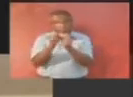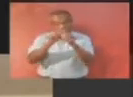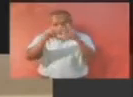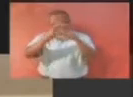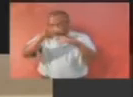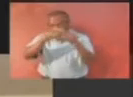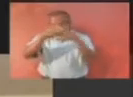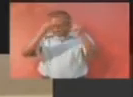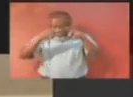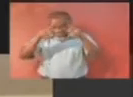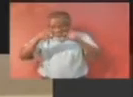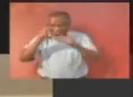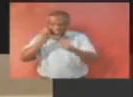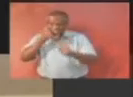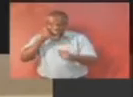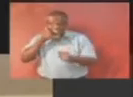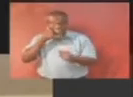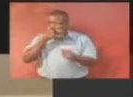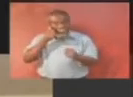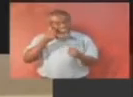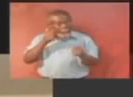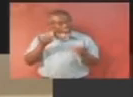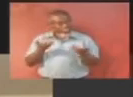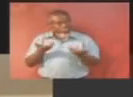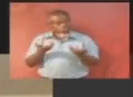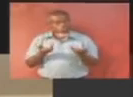enough kits? What is going on with that?